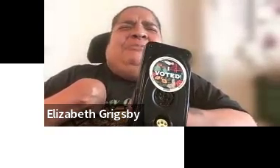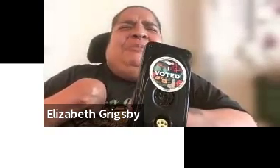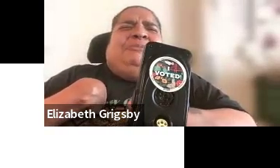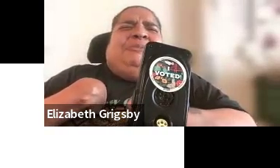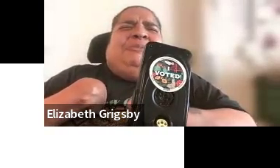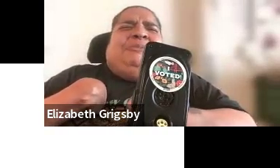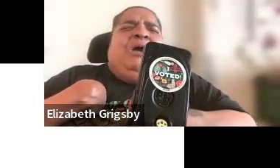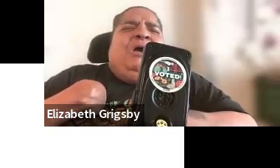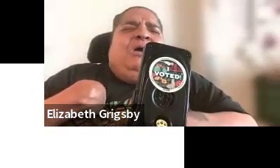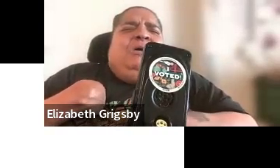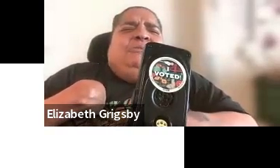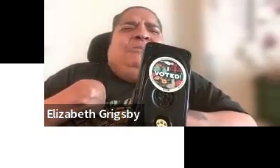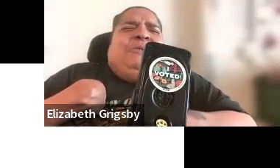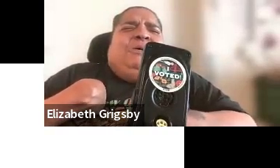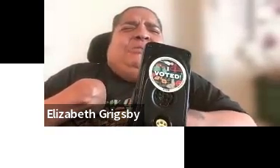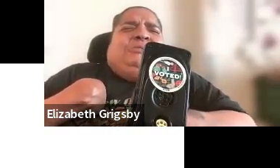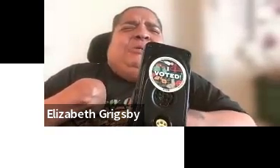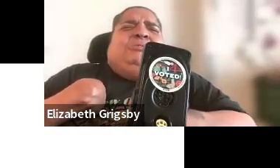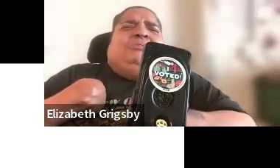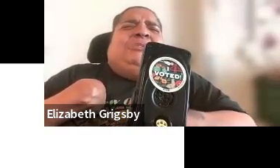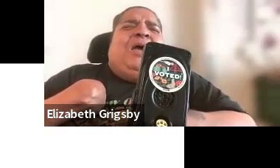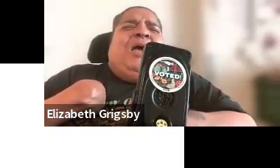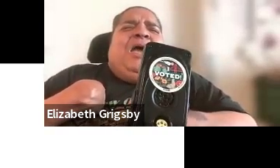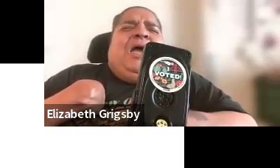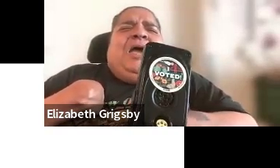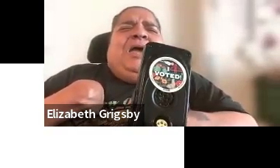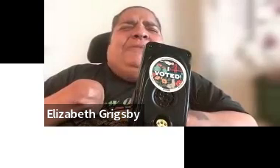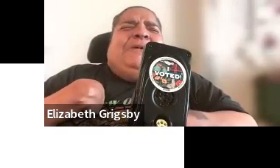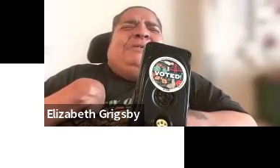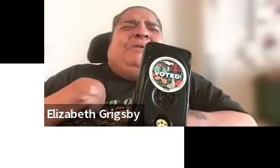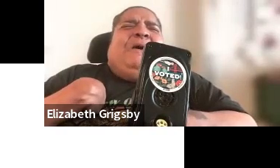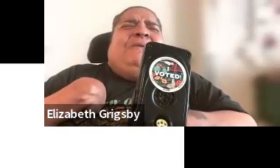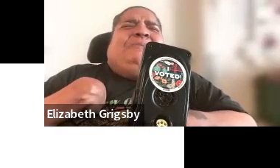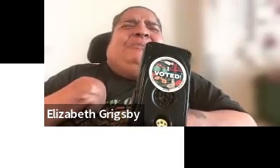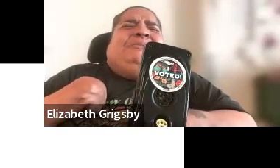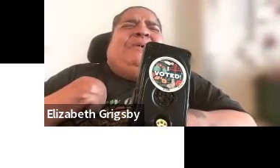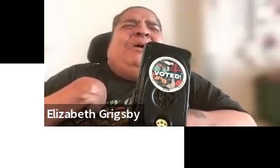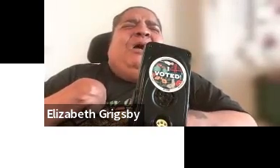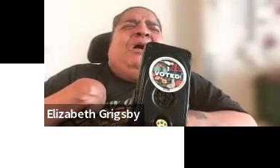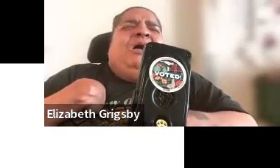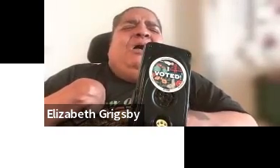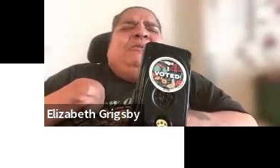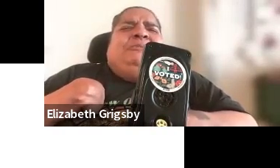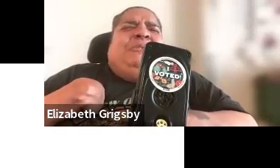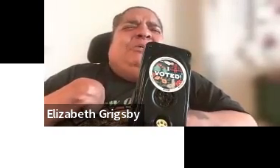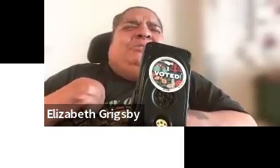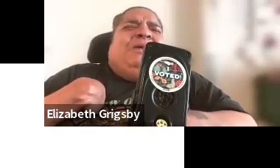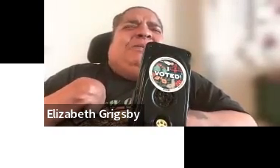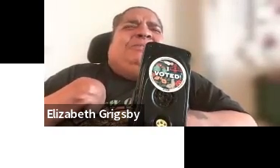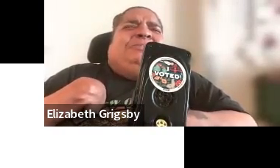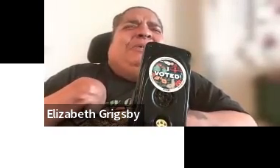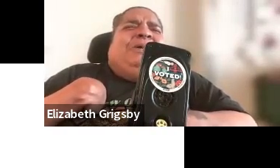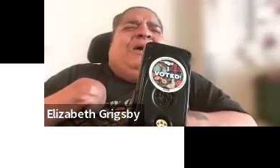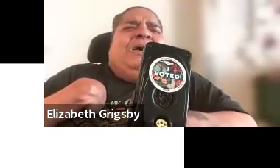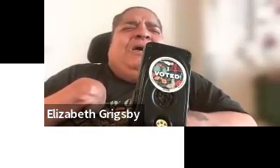never have to feel alone, and they don't have to feel